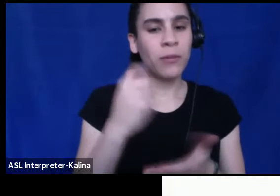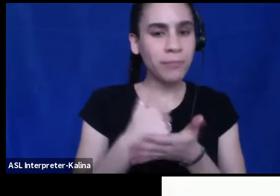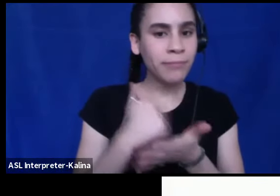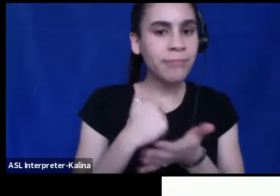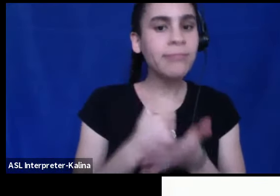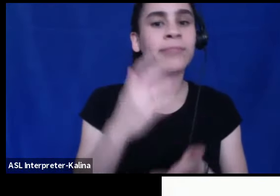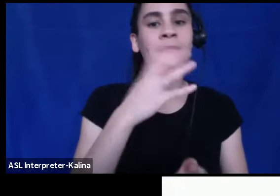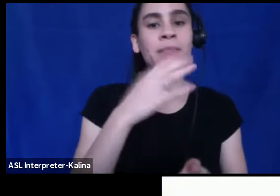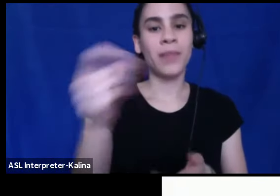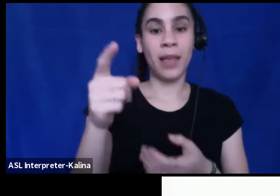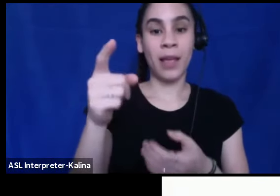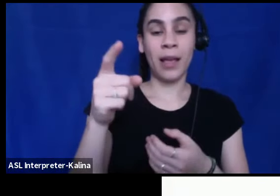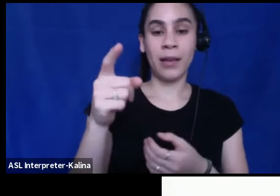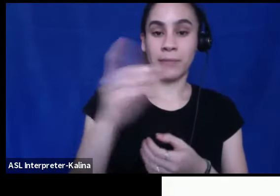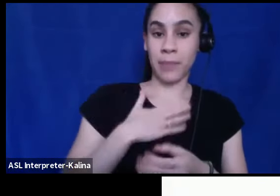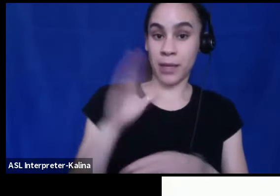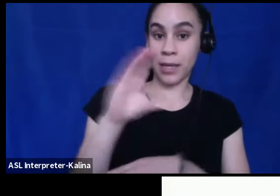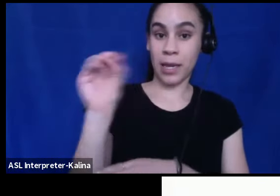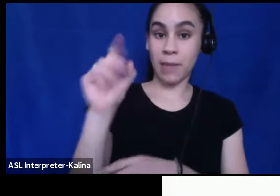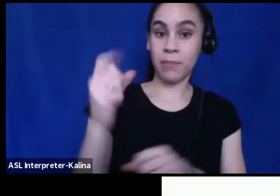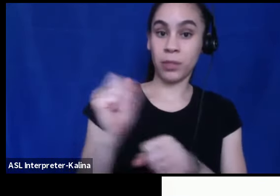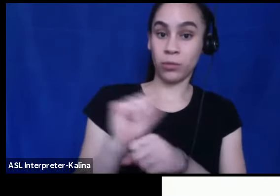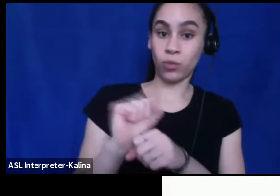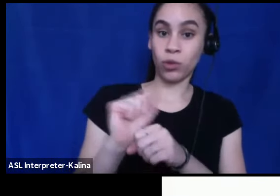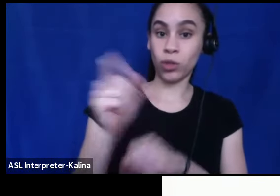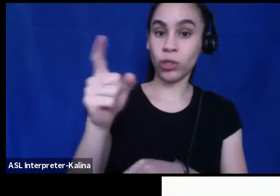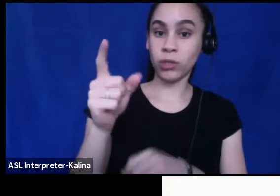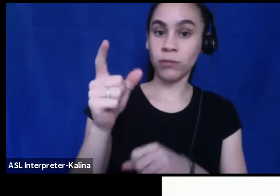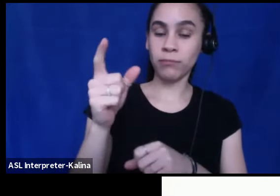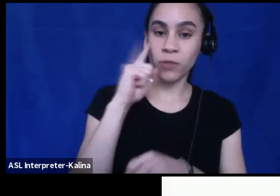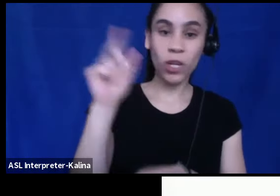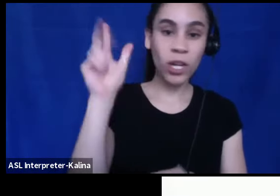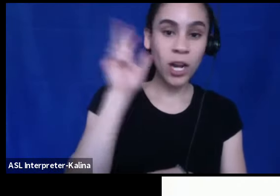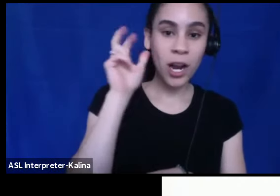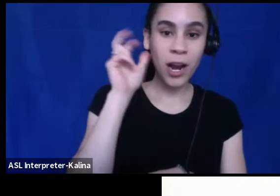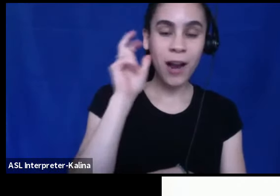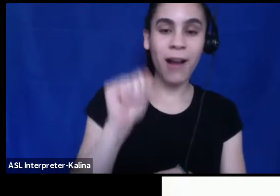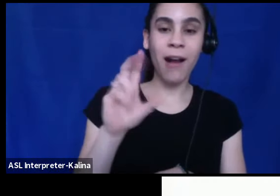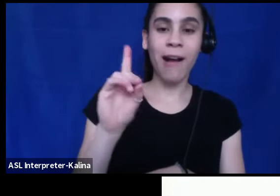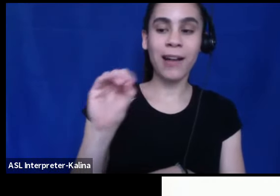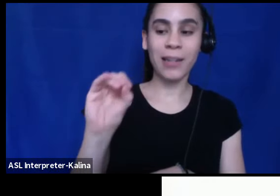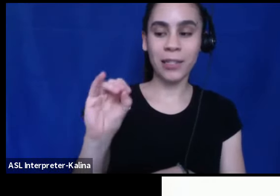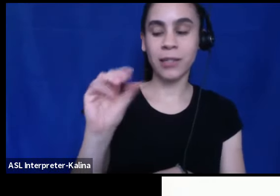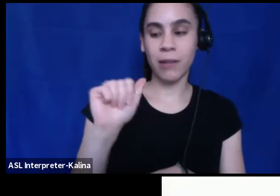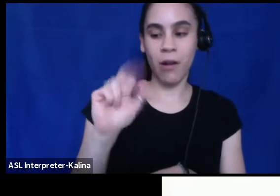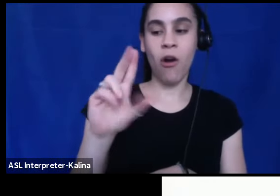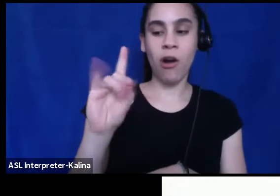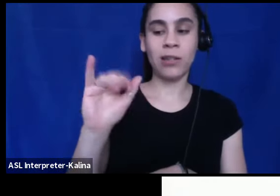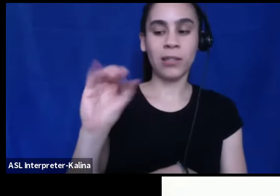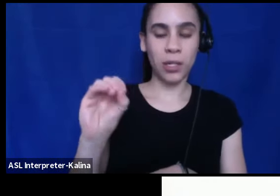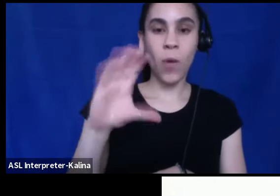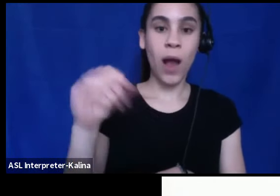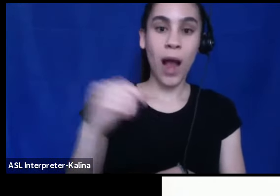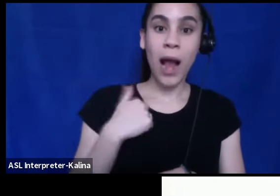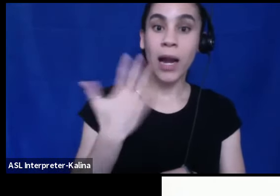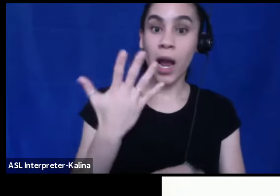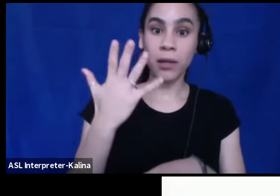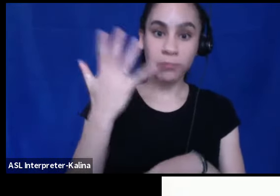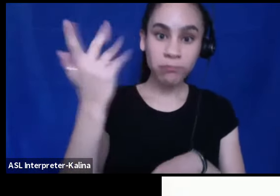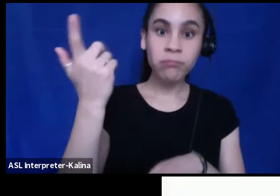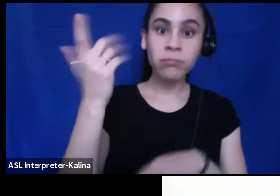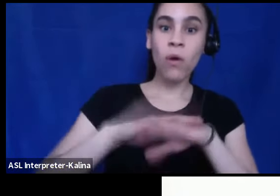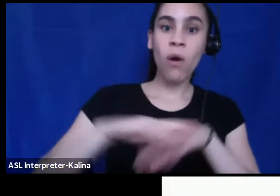in audio. And that led to a moment where I had that opportunity to go lobby on Capitol Hill and push for